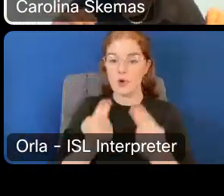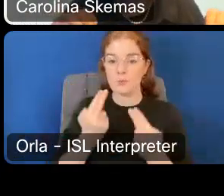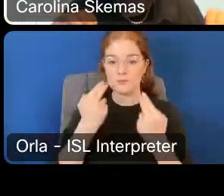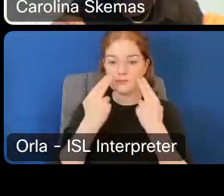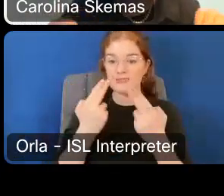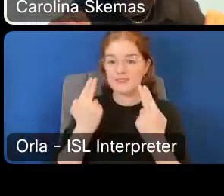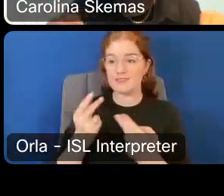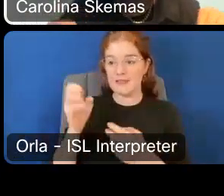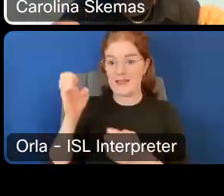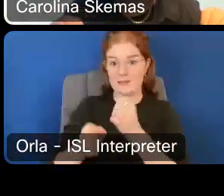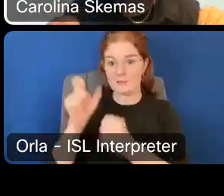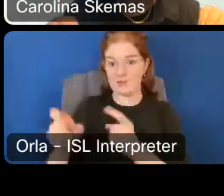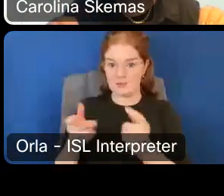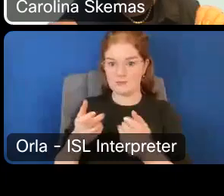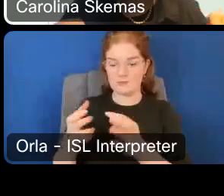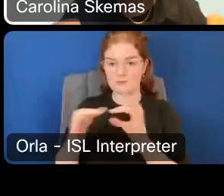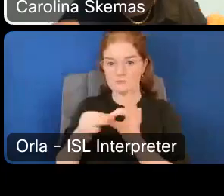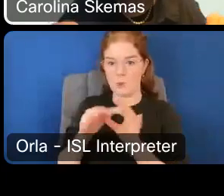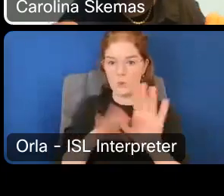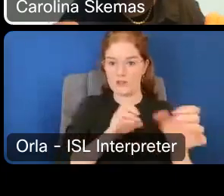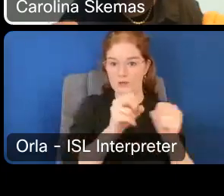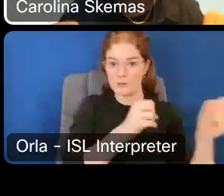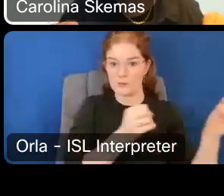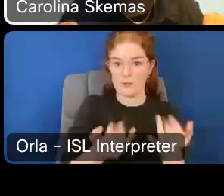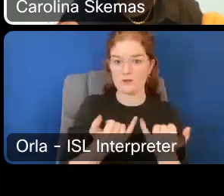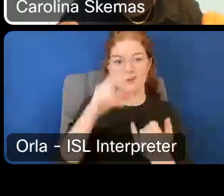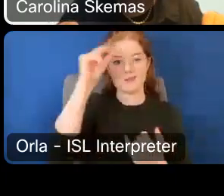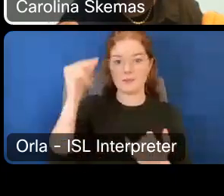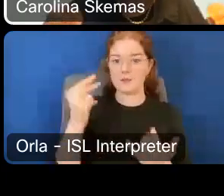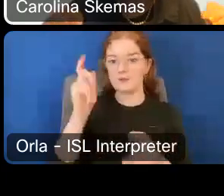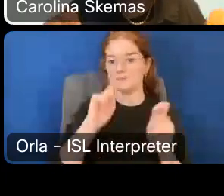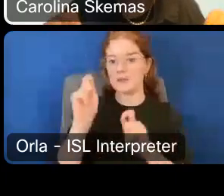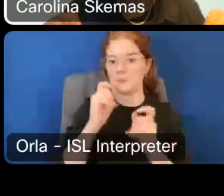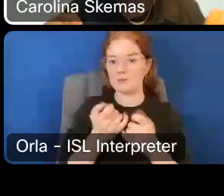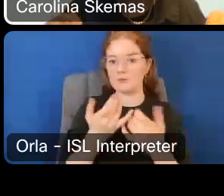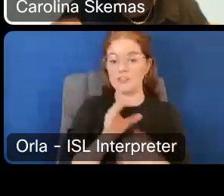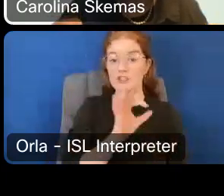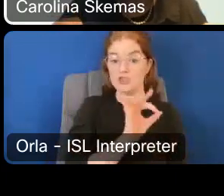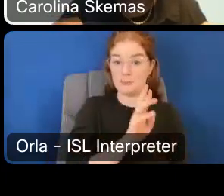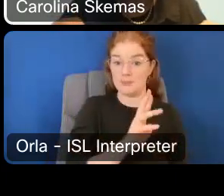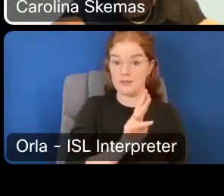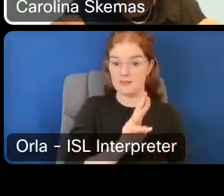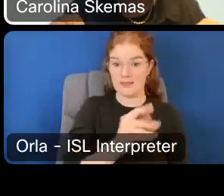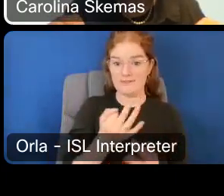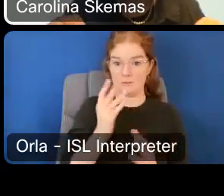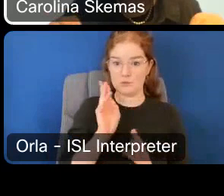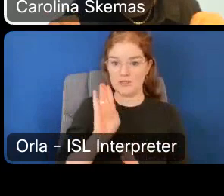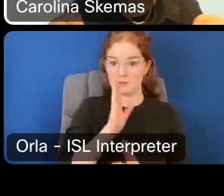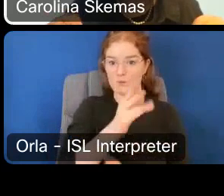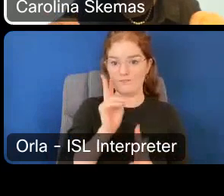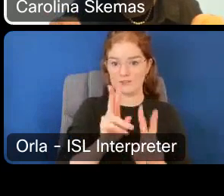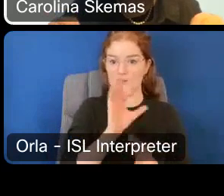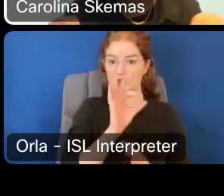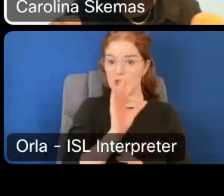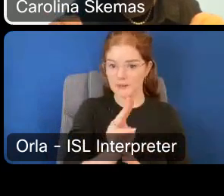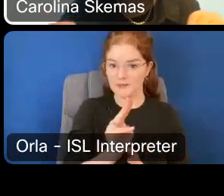provider. In a simple example, it's like thinking about a GP visit, and then there